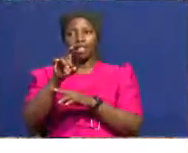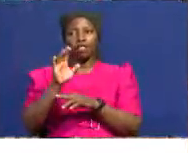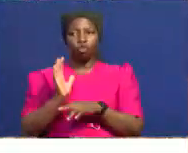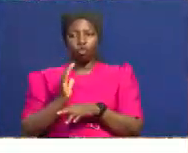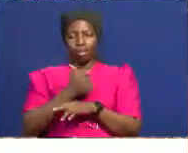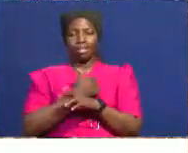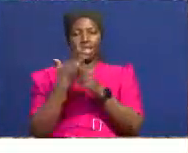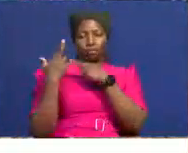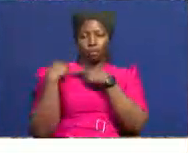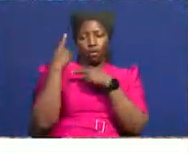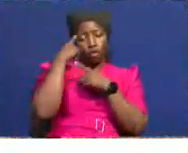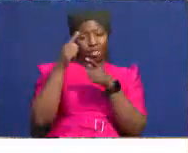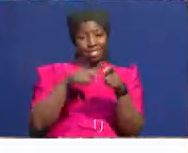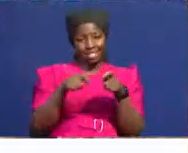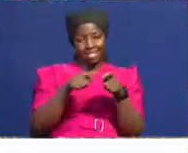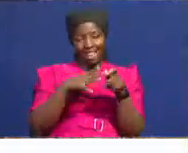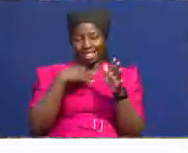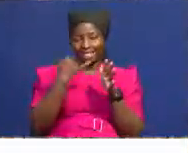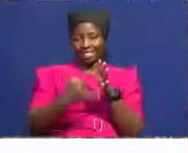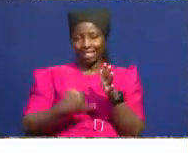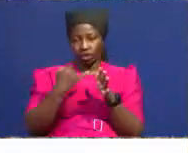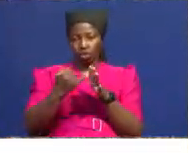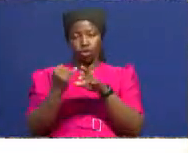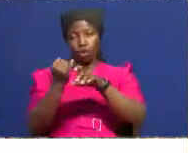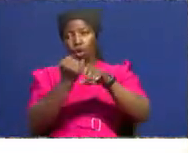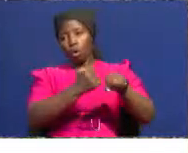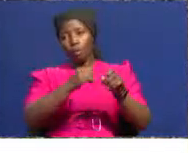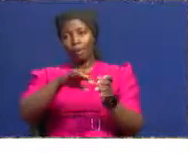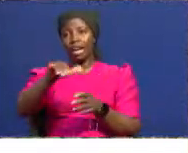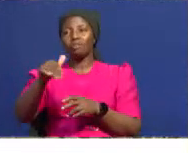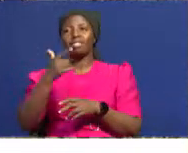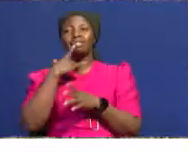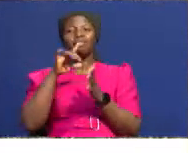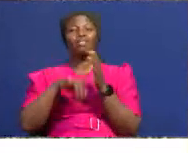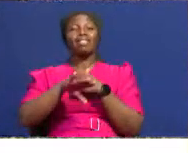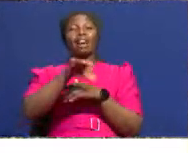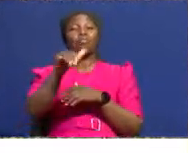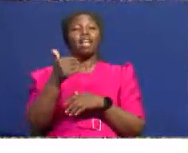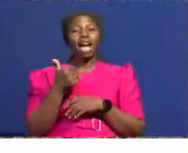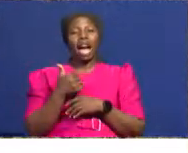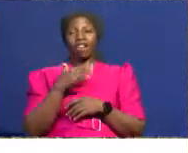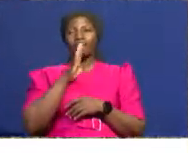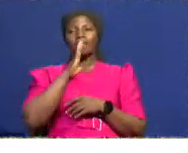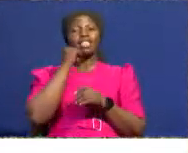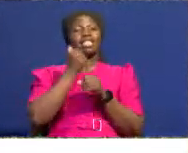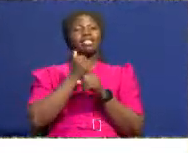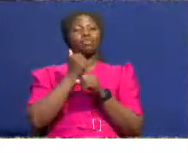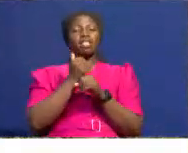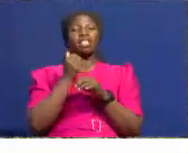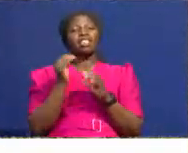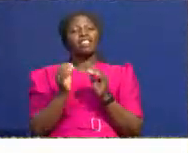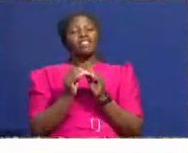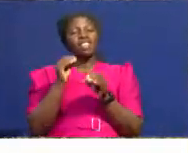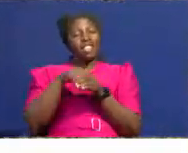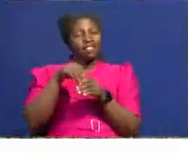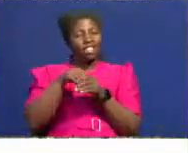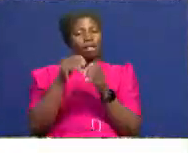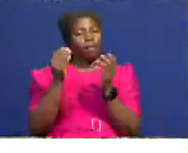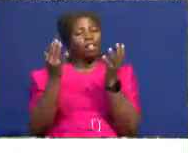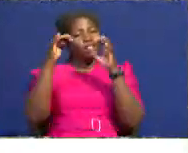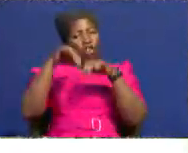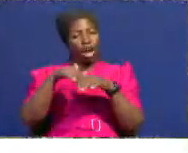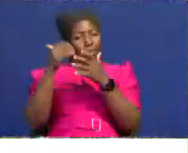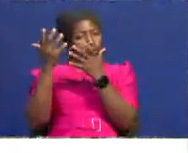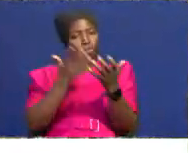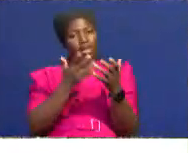and industrialization in Homa Bay County, says the county has been holding investment forums to attract investors